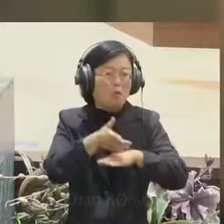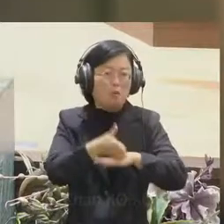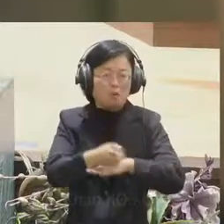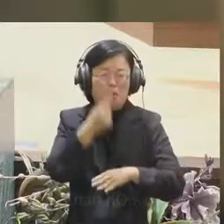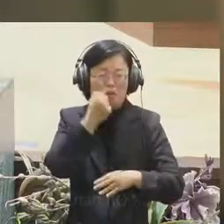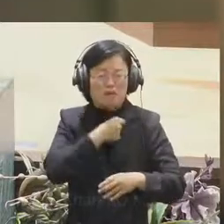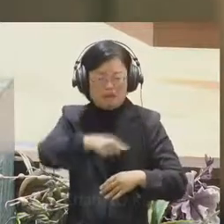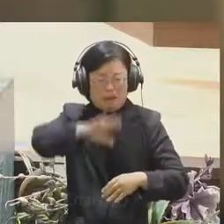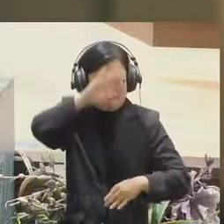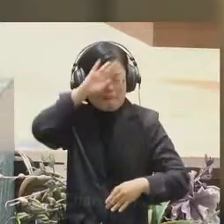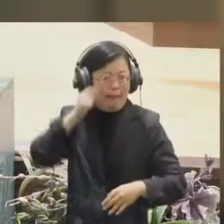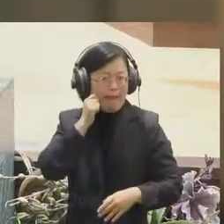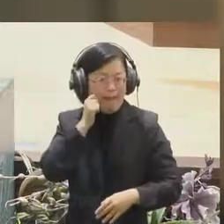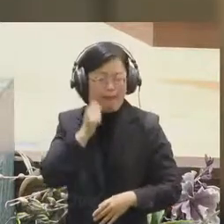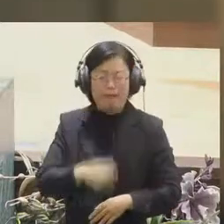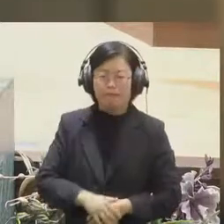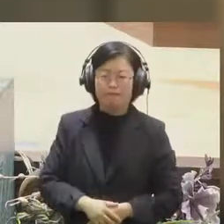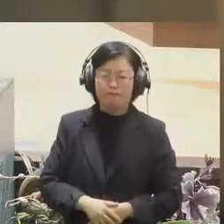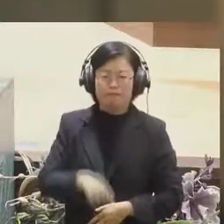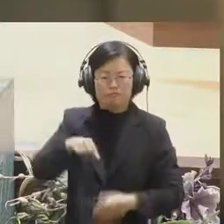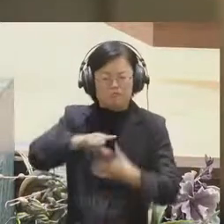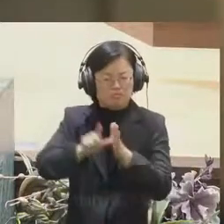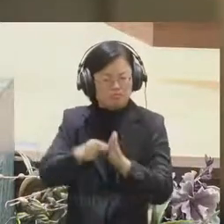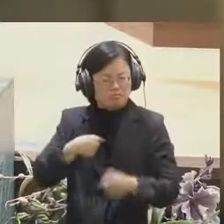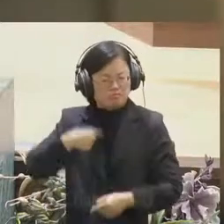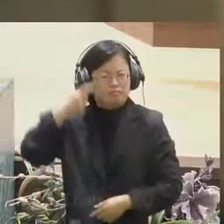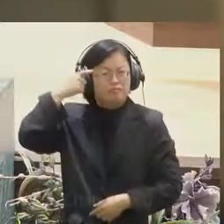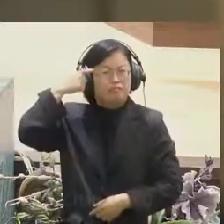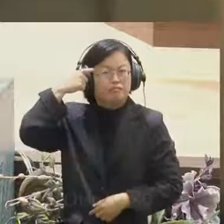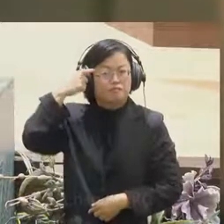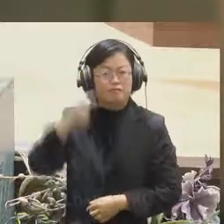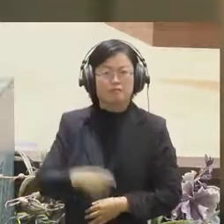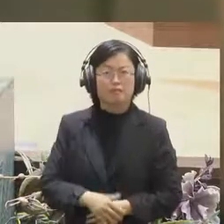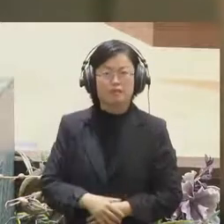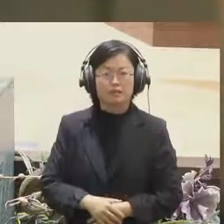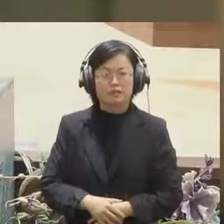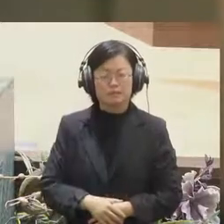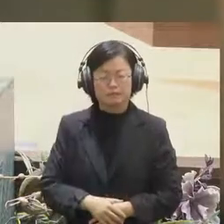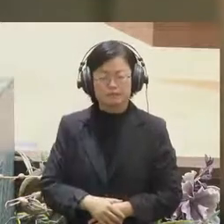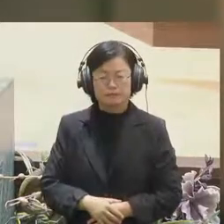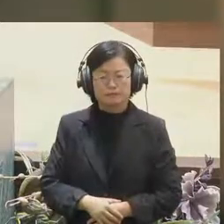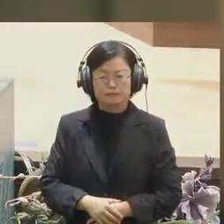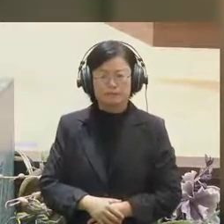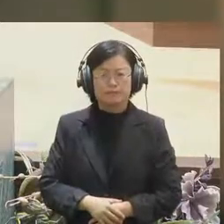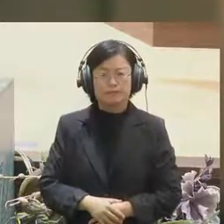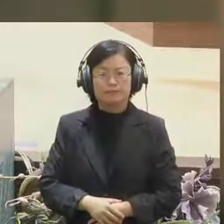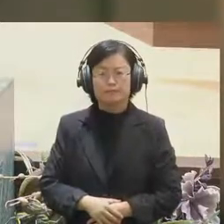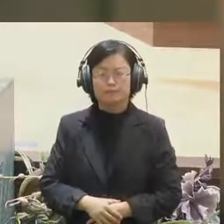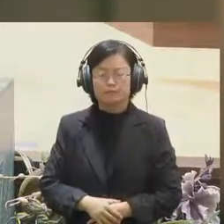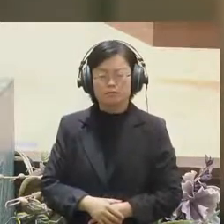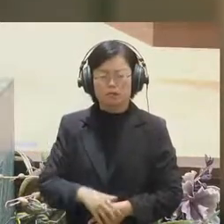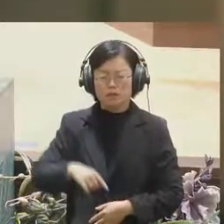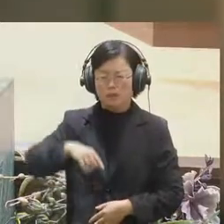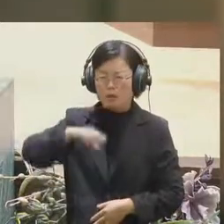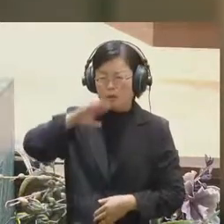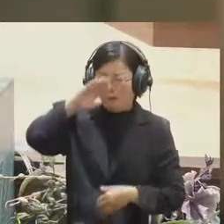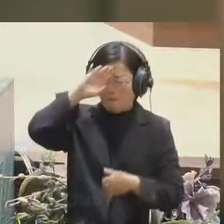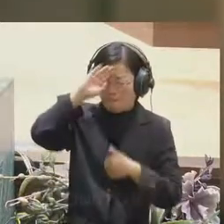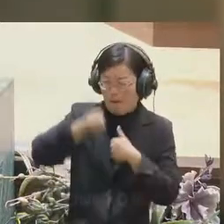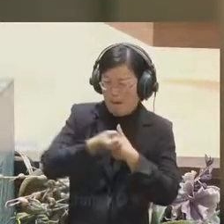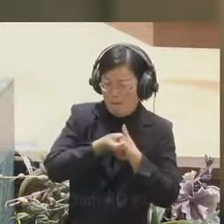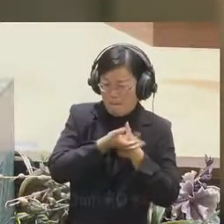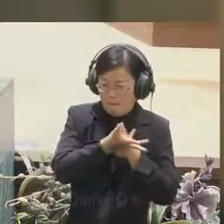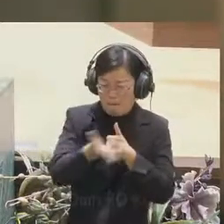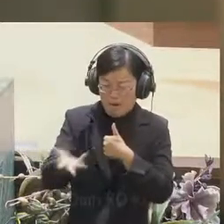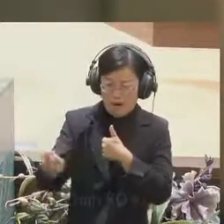the question pop up in my mind washow do we prepare when it arrive in Myanmar